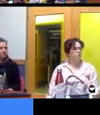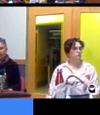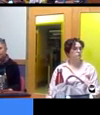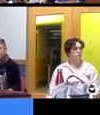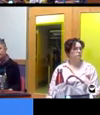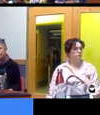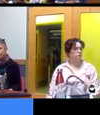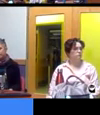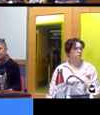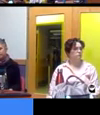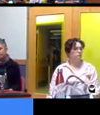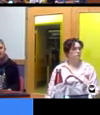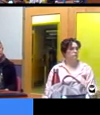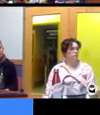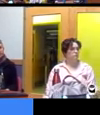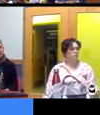Yeah.